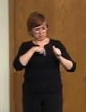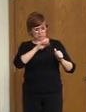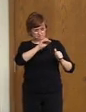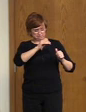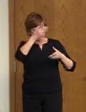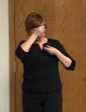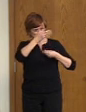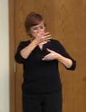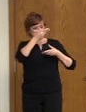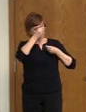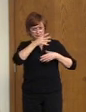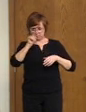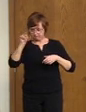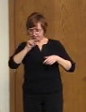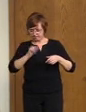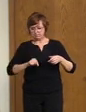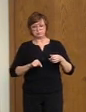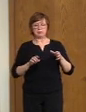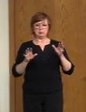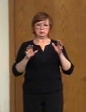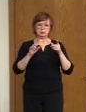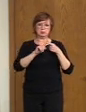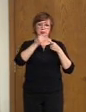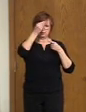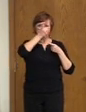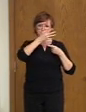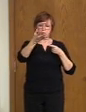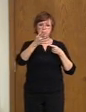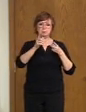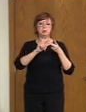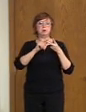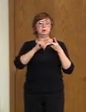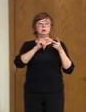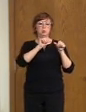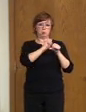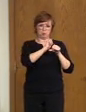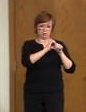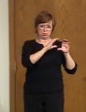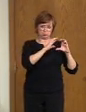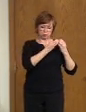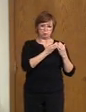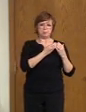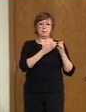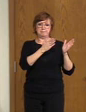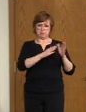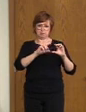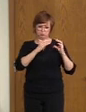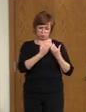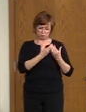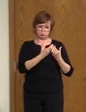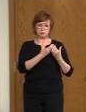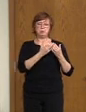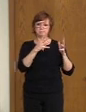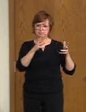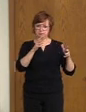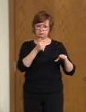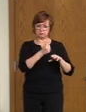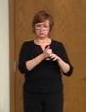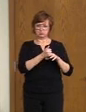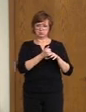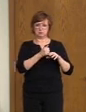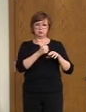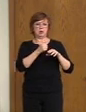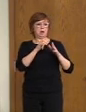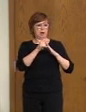Beyond the immunization planning and the working groups, there's a number of different groups that will deal specifically with vaccine administration, also